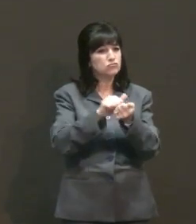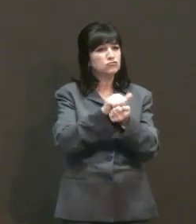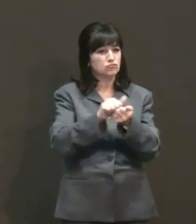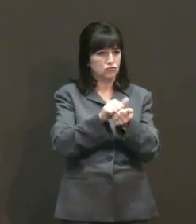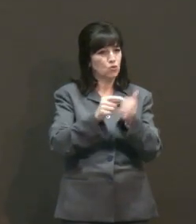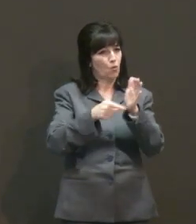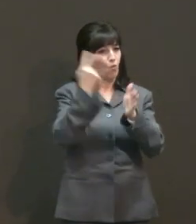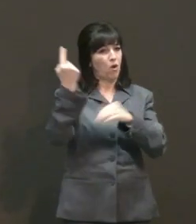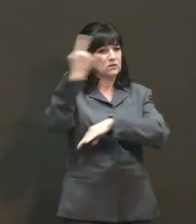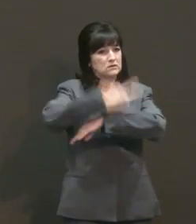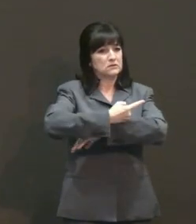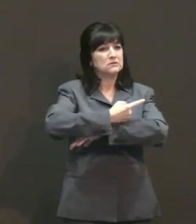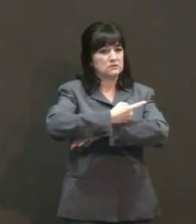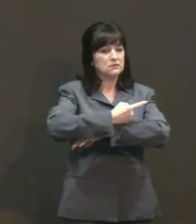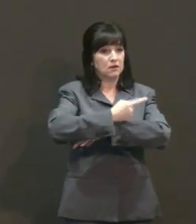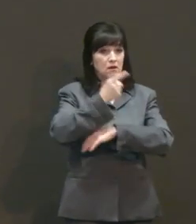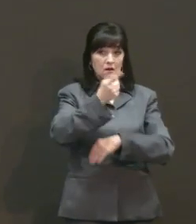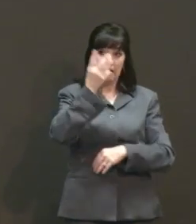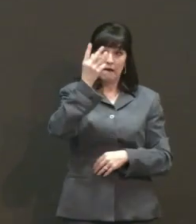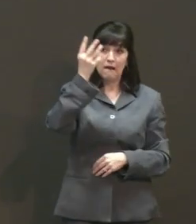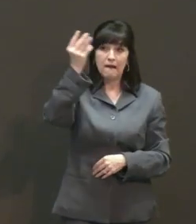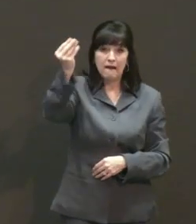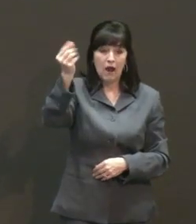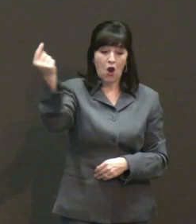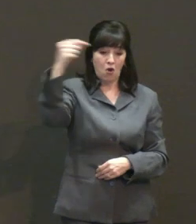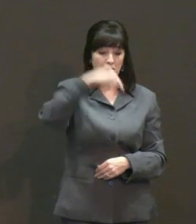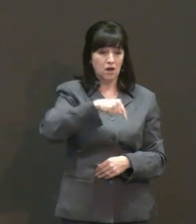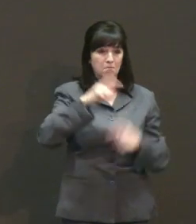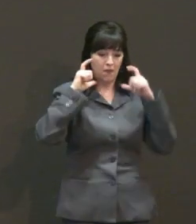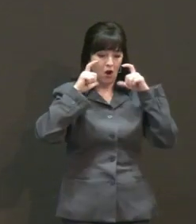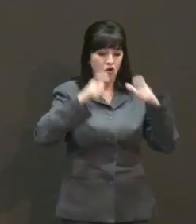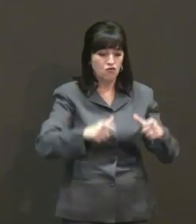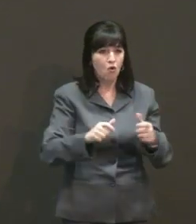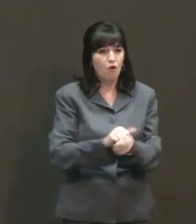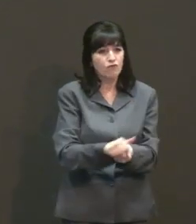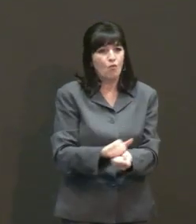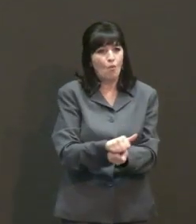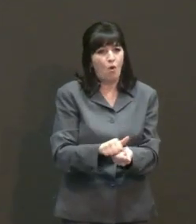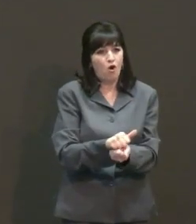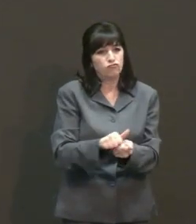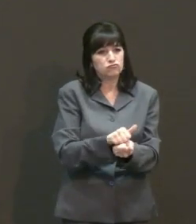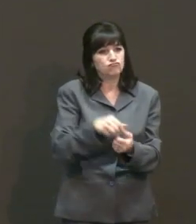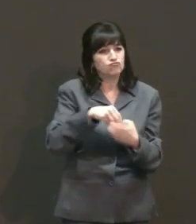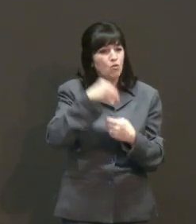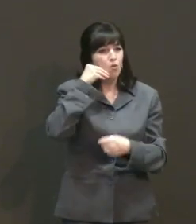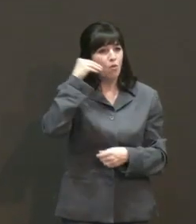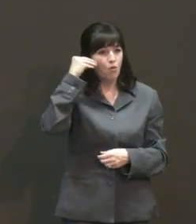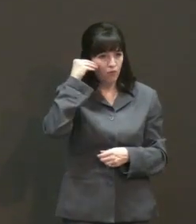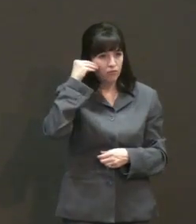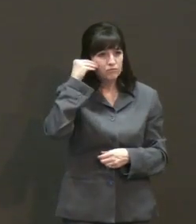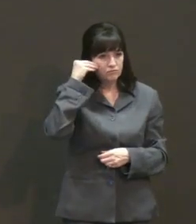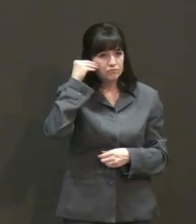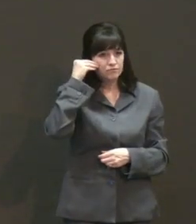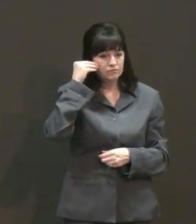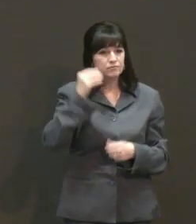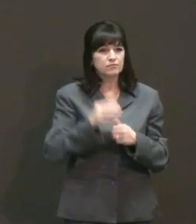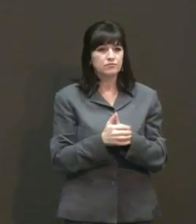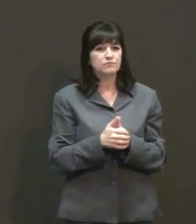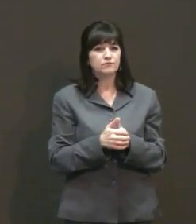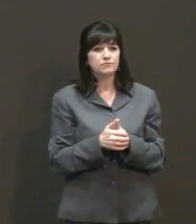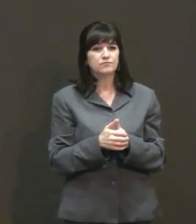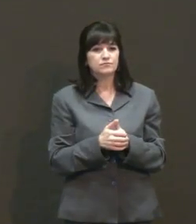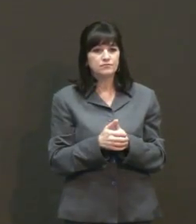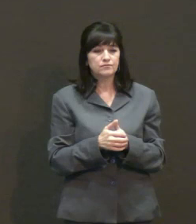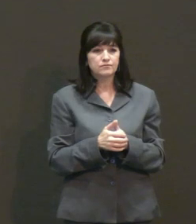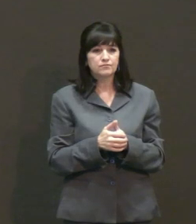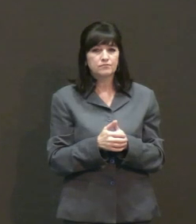ideally after each outing or each use. And there are some settings where you're going to see more and more people in